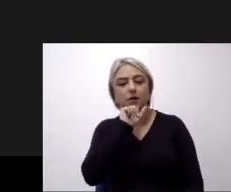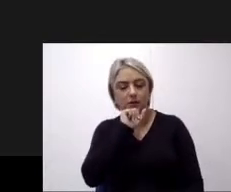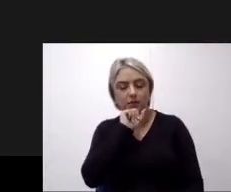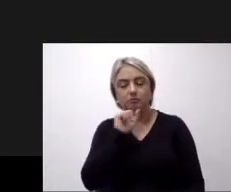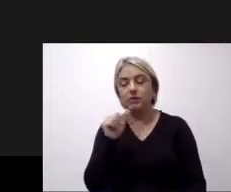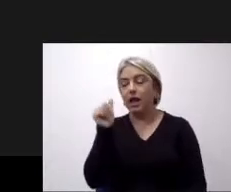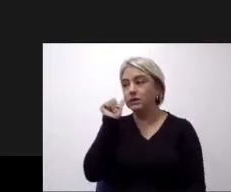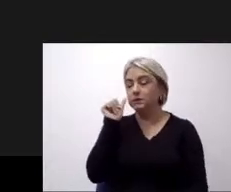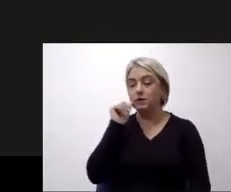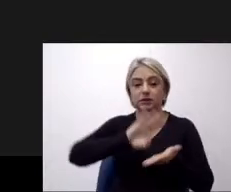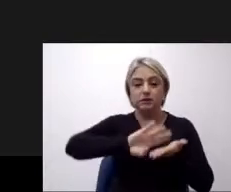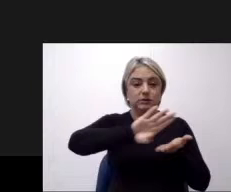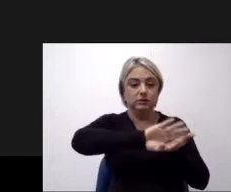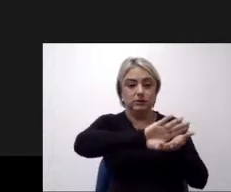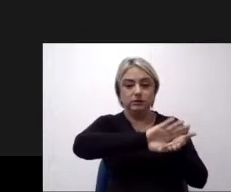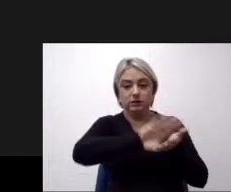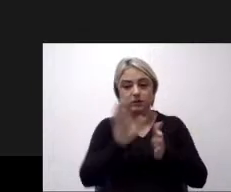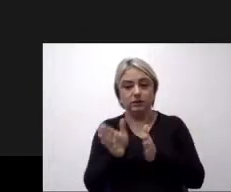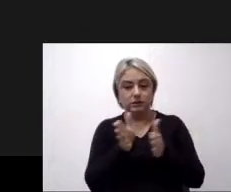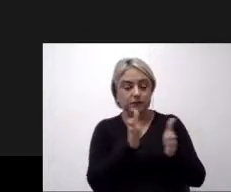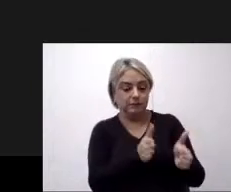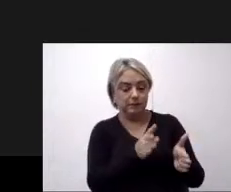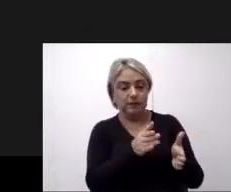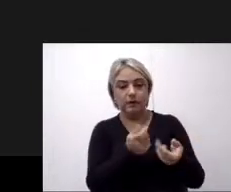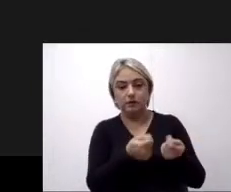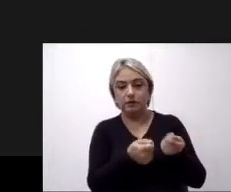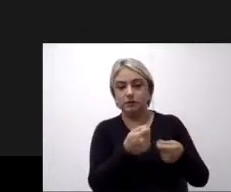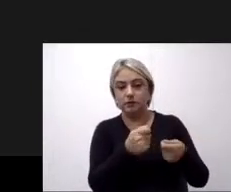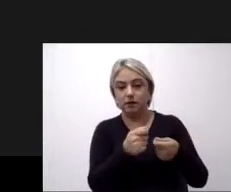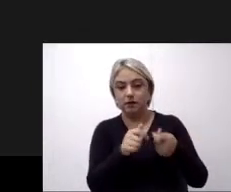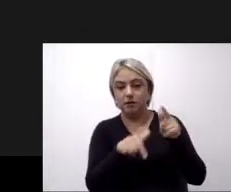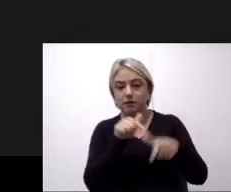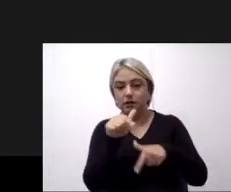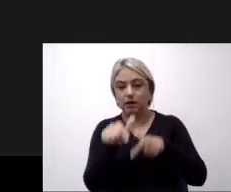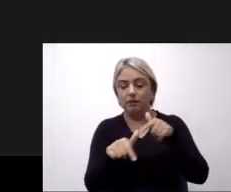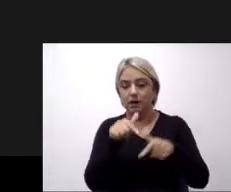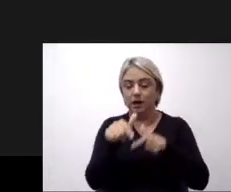in the 19th and 20th centuries were first given